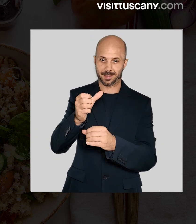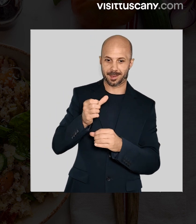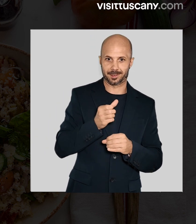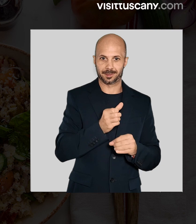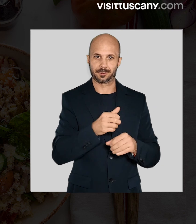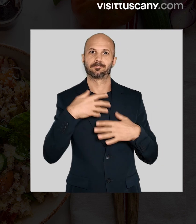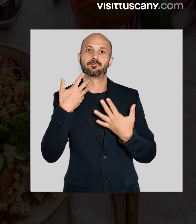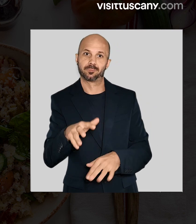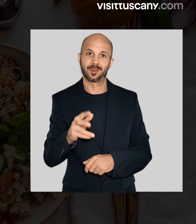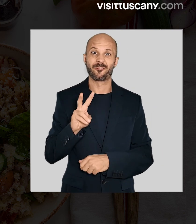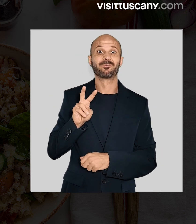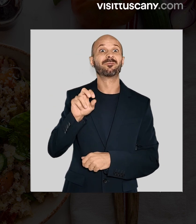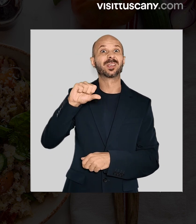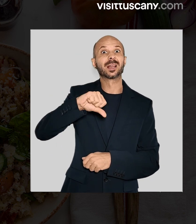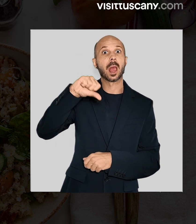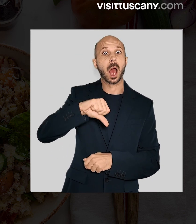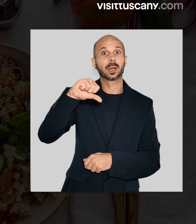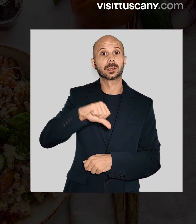roughly with your hand.